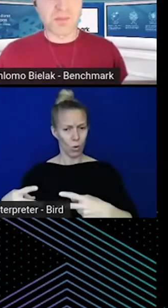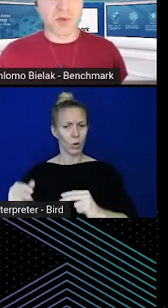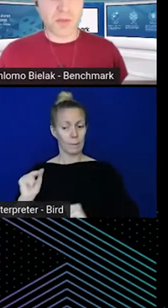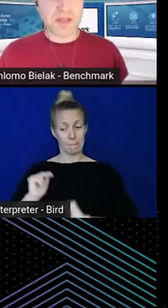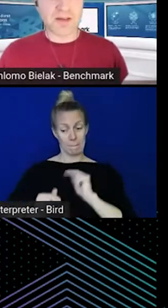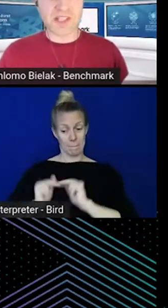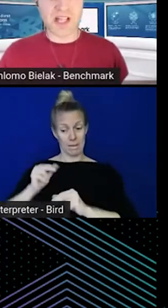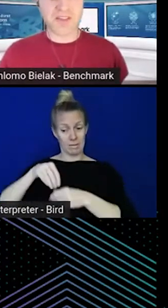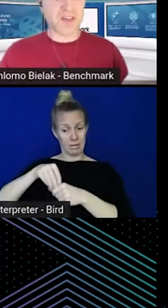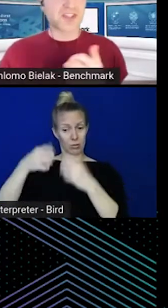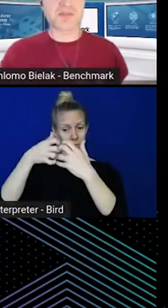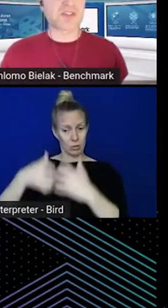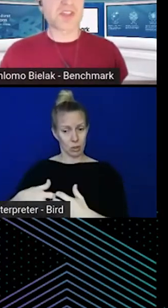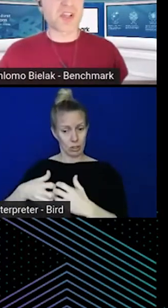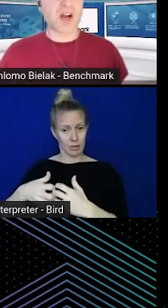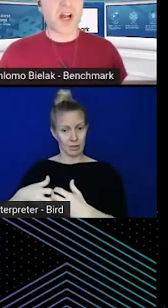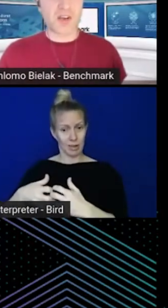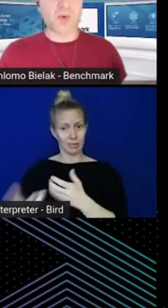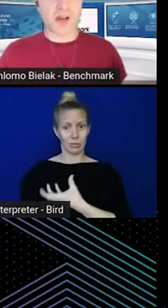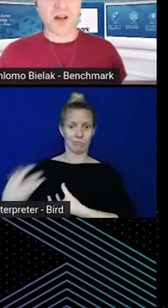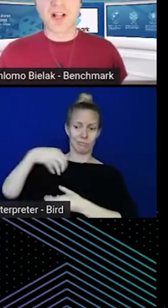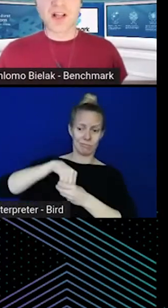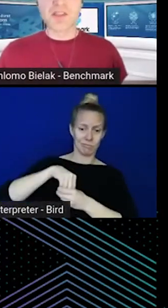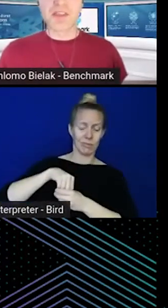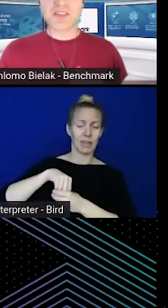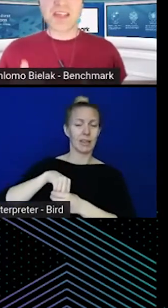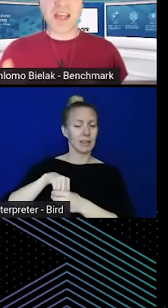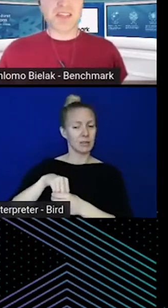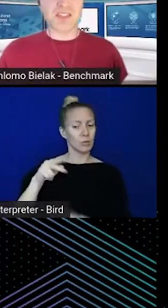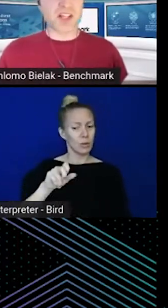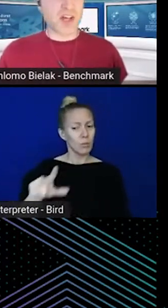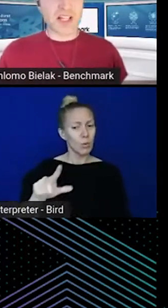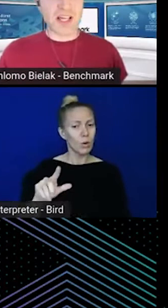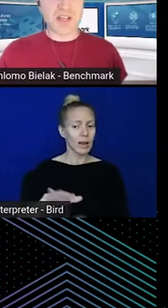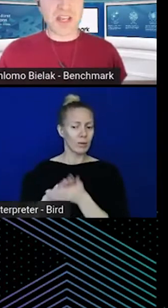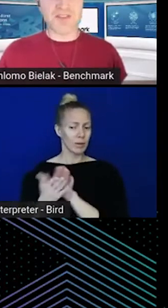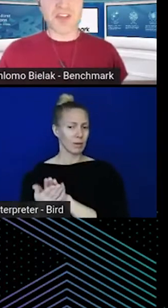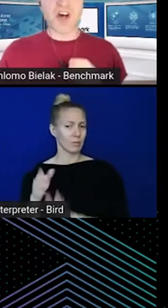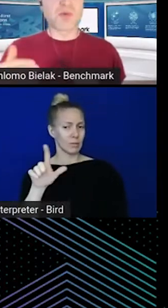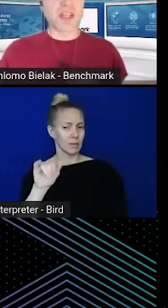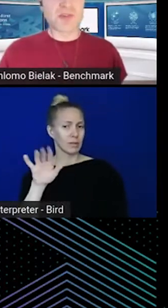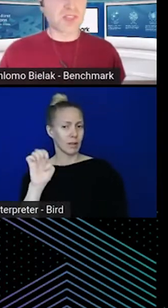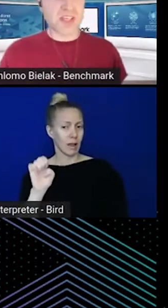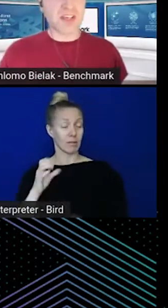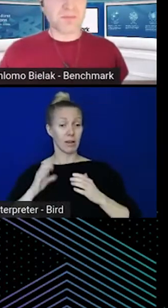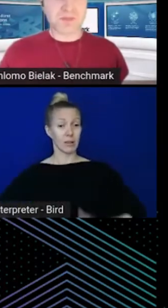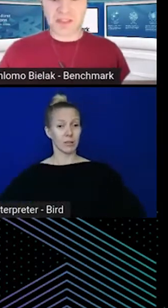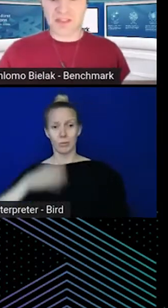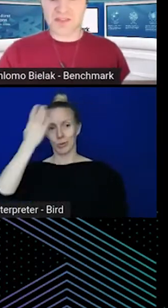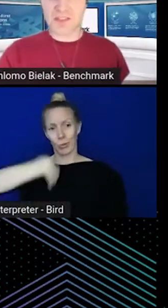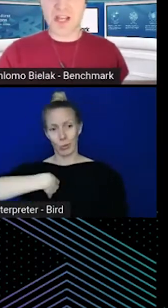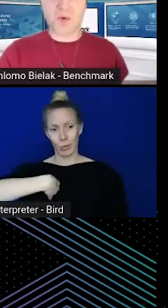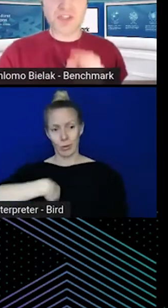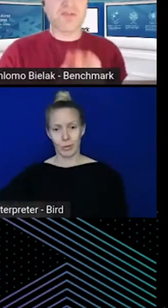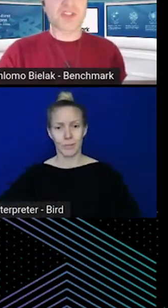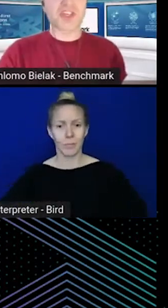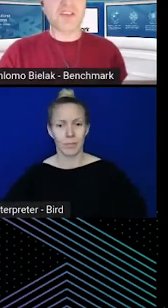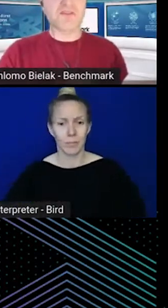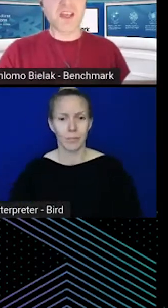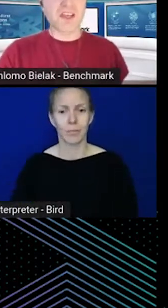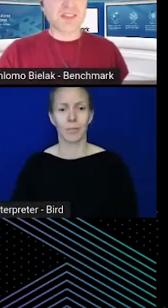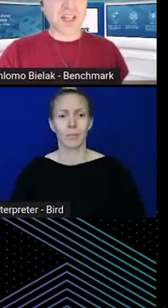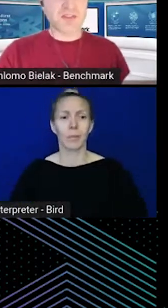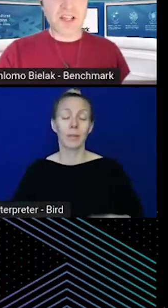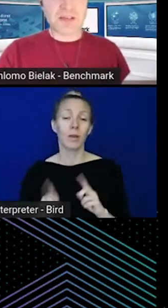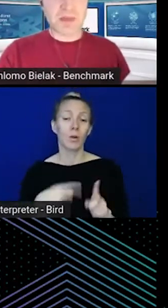back into the pool, and becomes live. Customers are unaware. This, again, is still not cloud native and not really using GitOps methods. Now, once you've